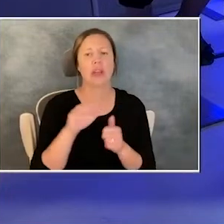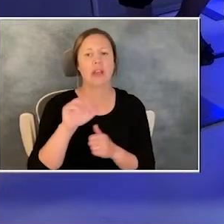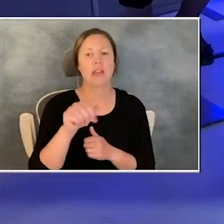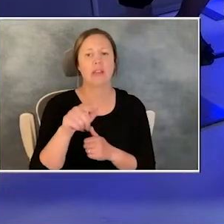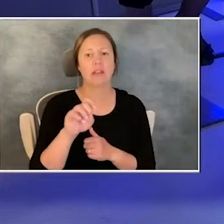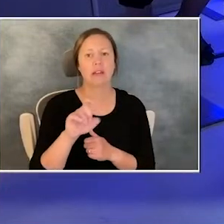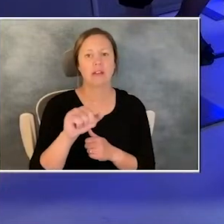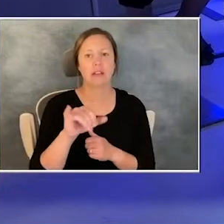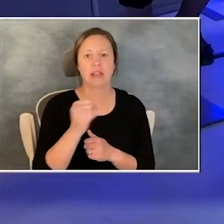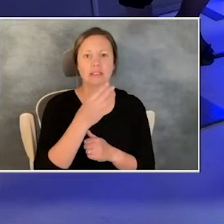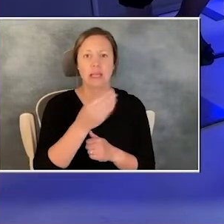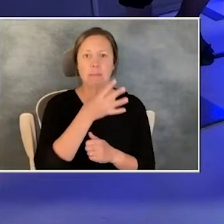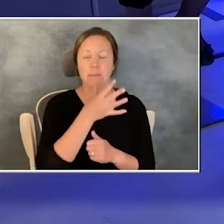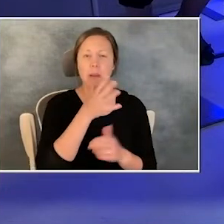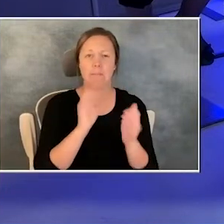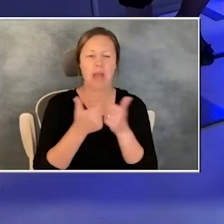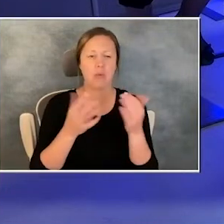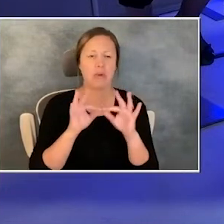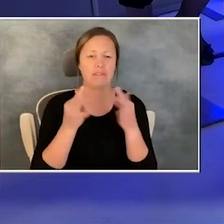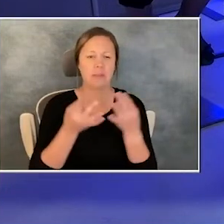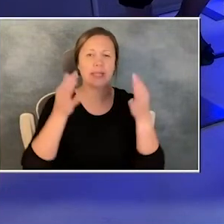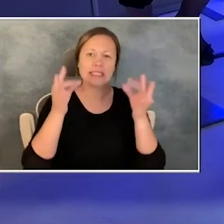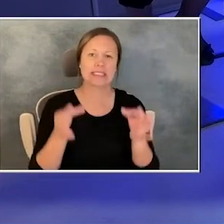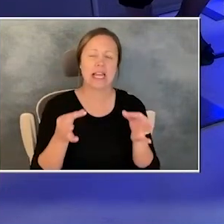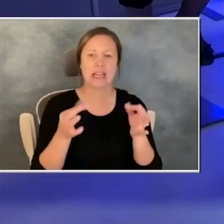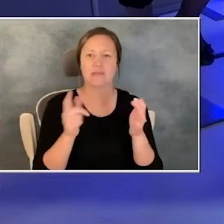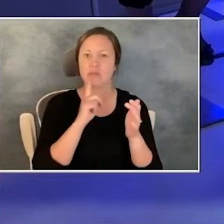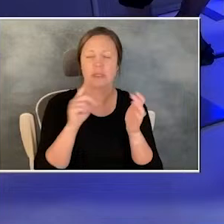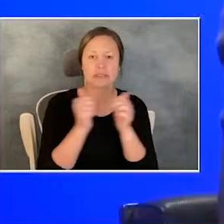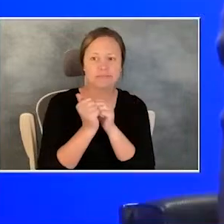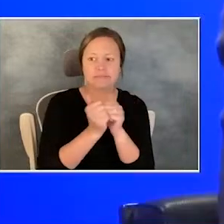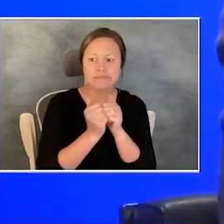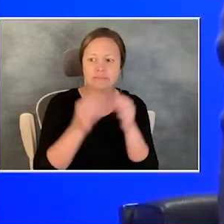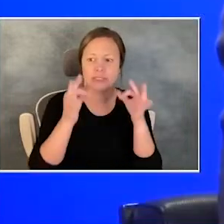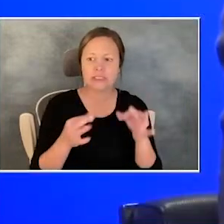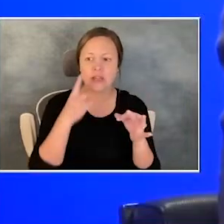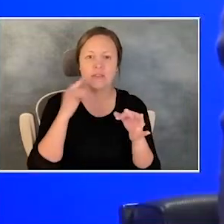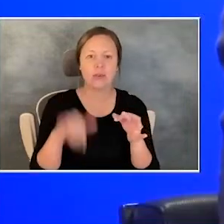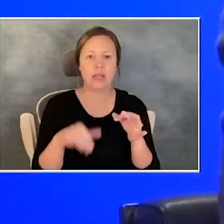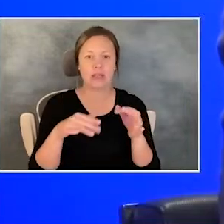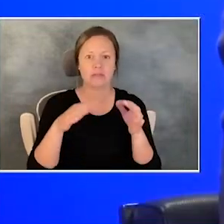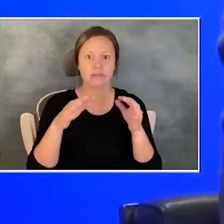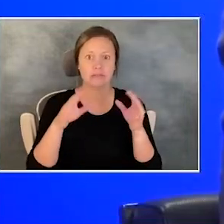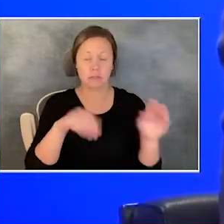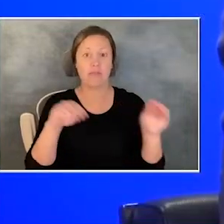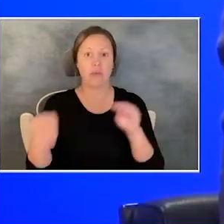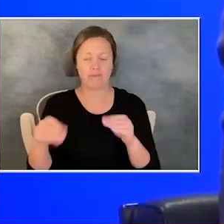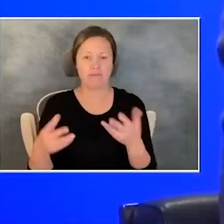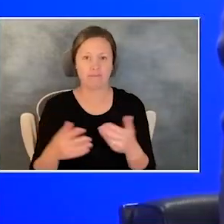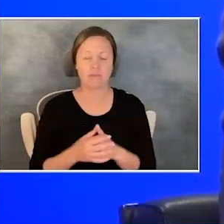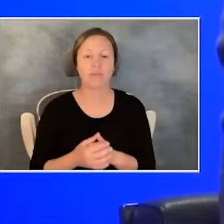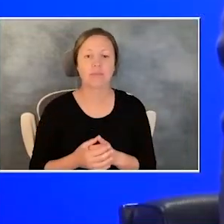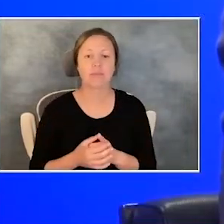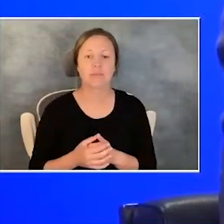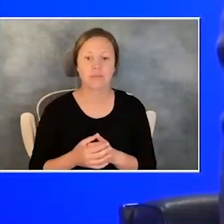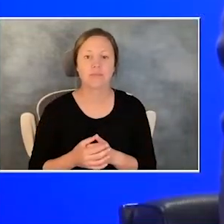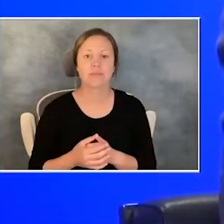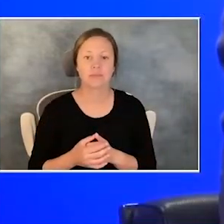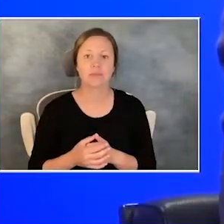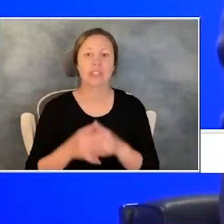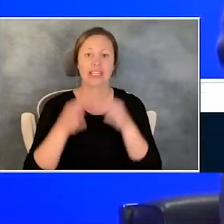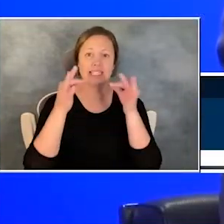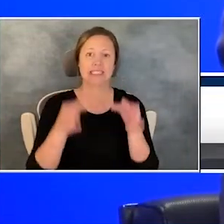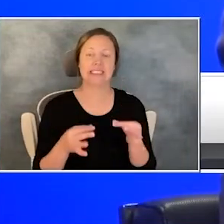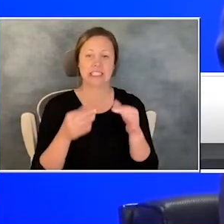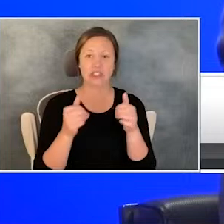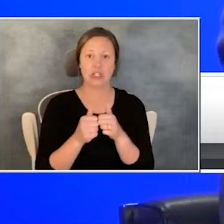decide together to make that big move? Yeah, the decision in terms of transition